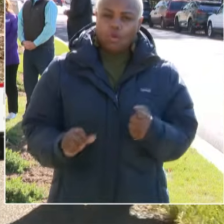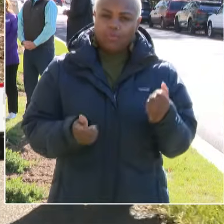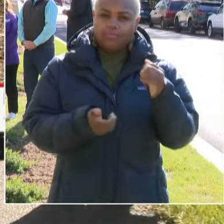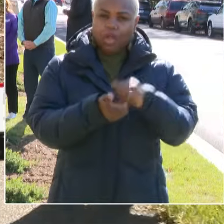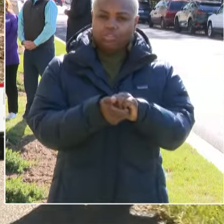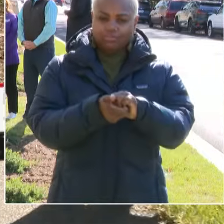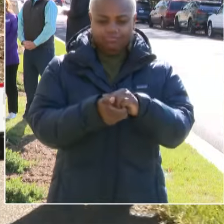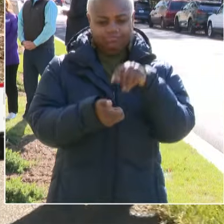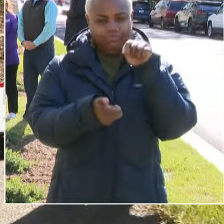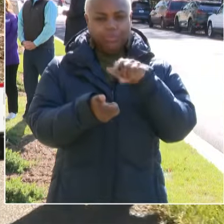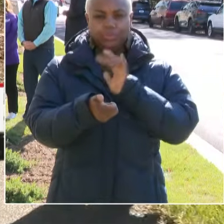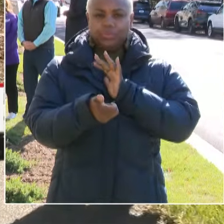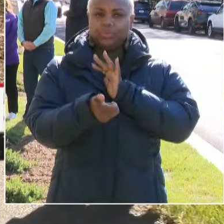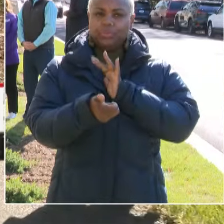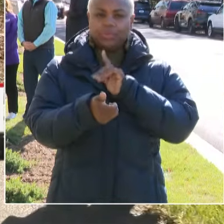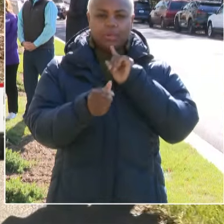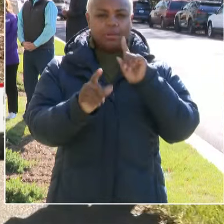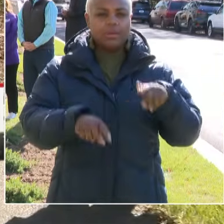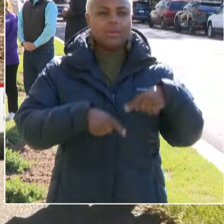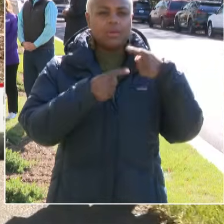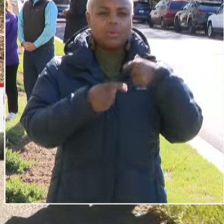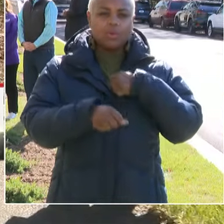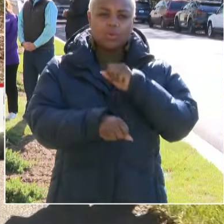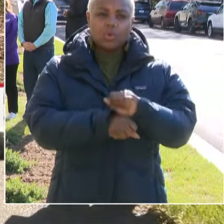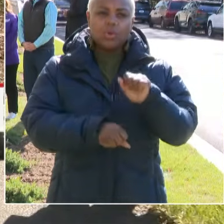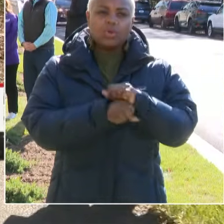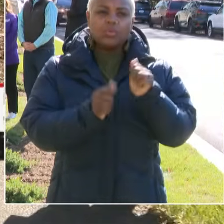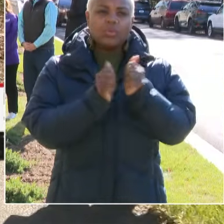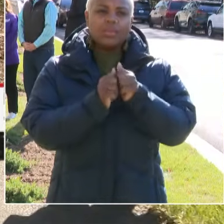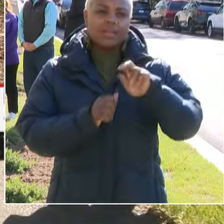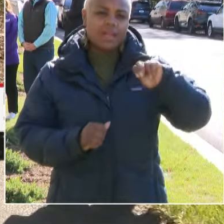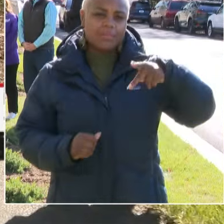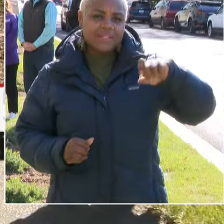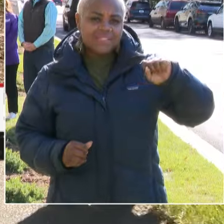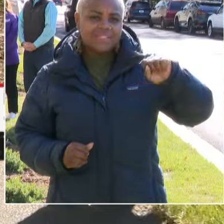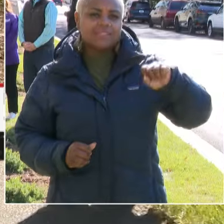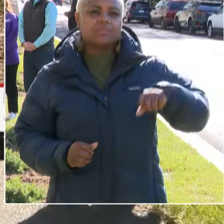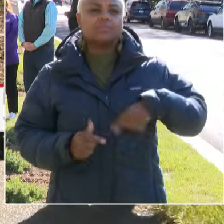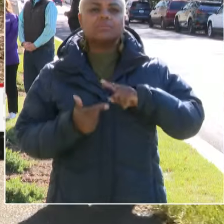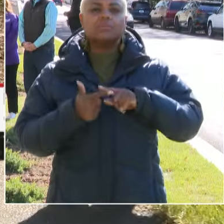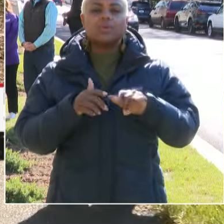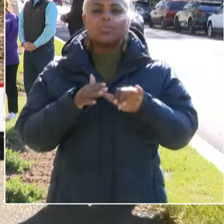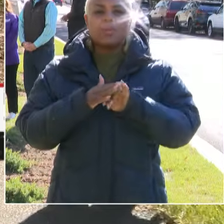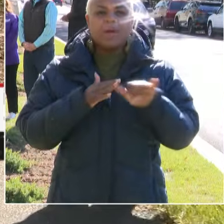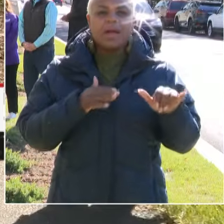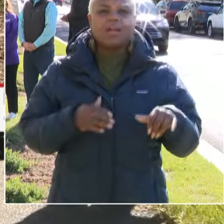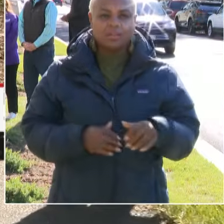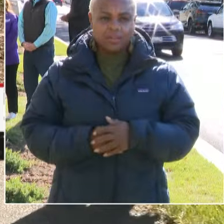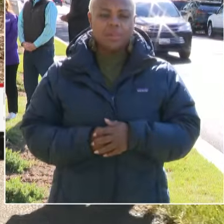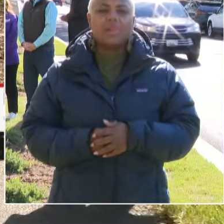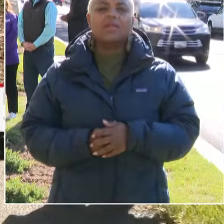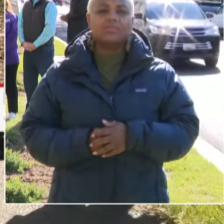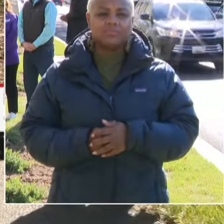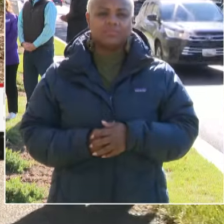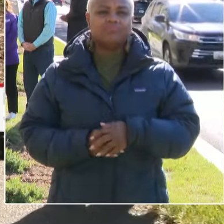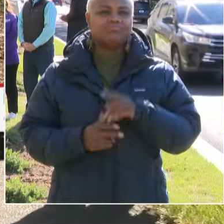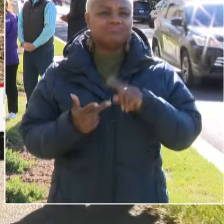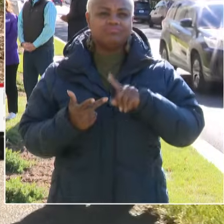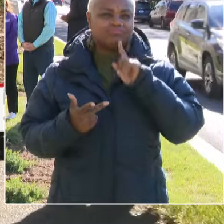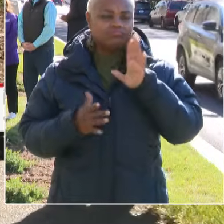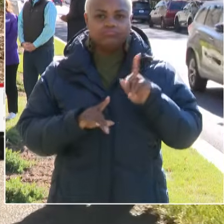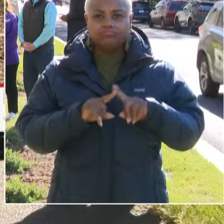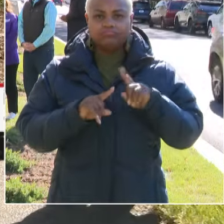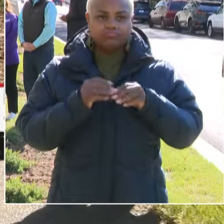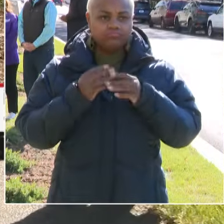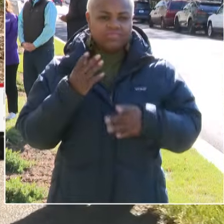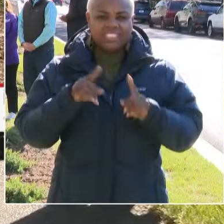with National Park Service, WMATA, several utility partners, and most importantly, the neighbors and local businesses who supported this project